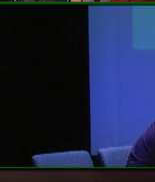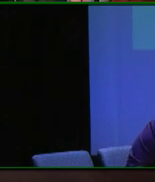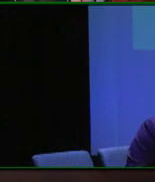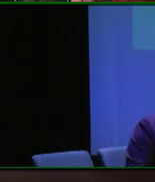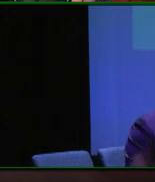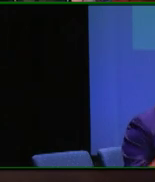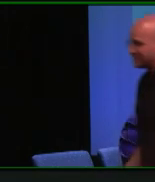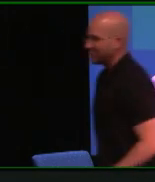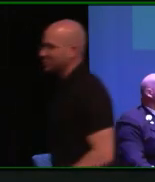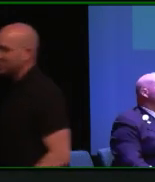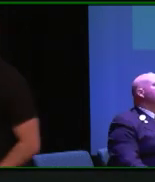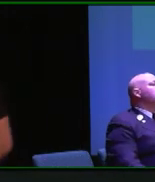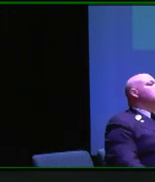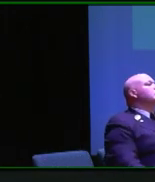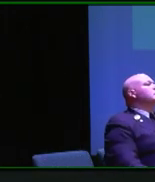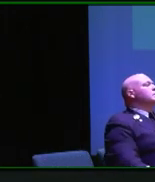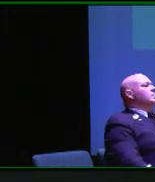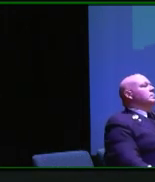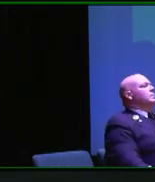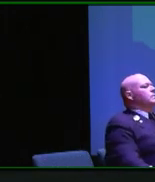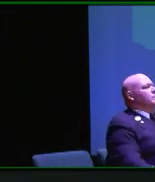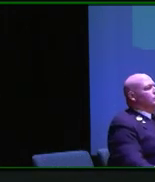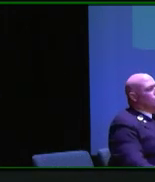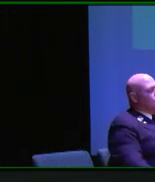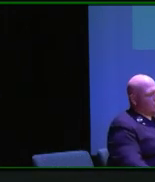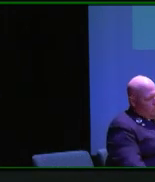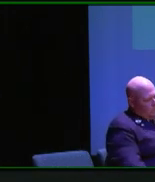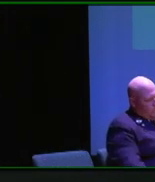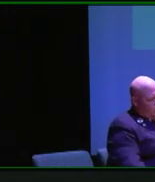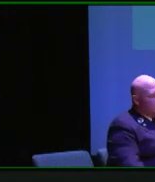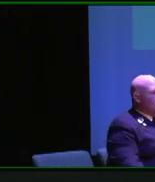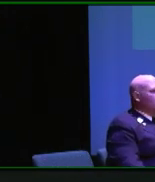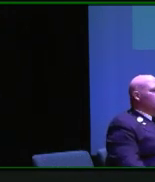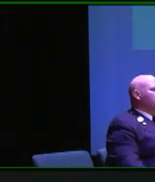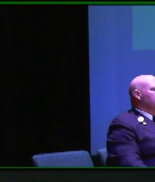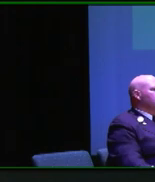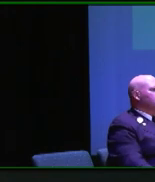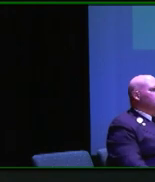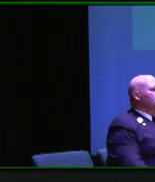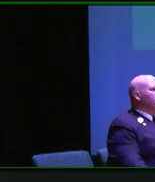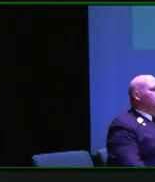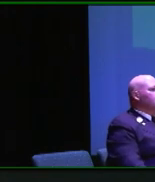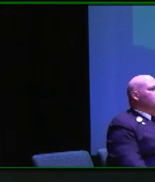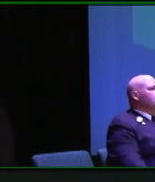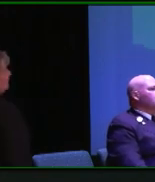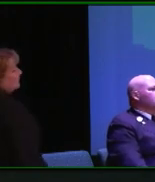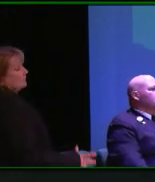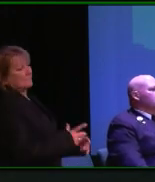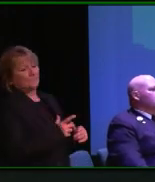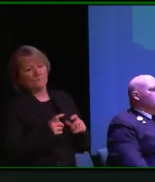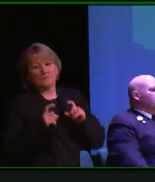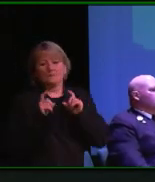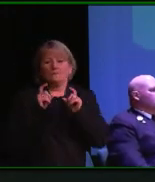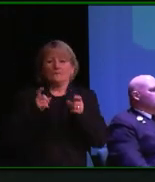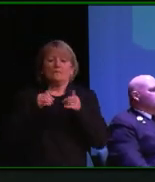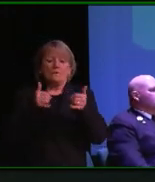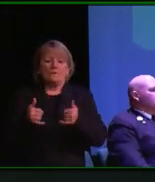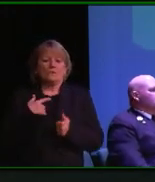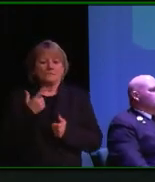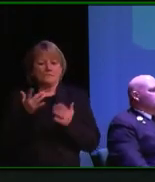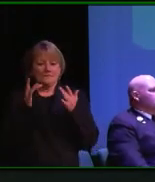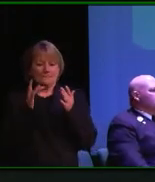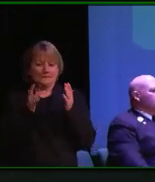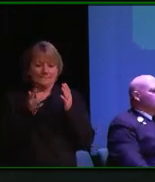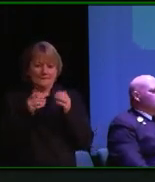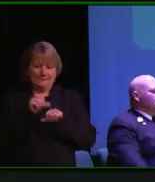Good evening. I'm pleased to present the Curriculum Awards and Foundation Scholarships for Science, Technology, Engineering,